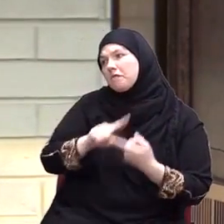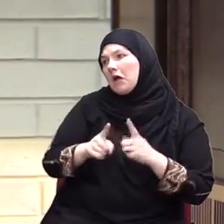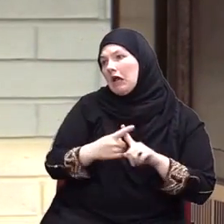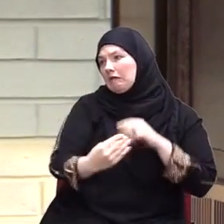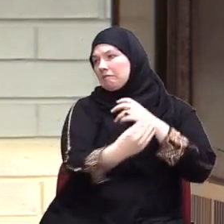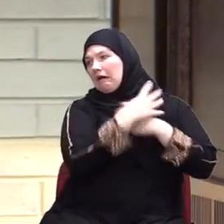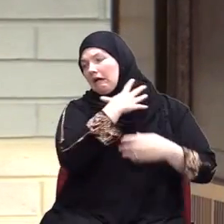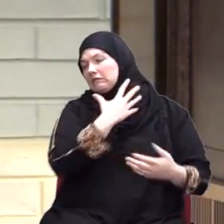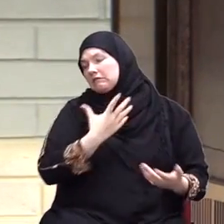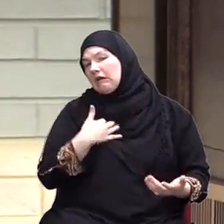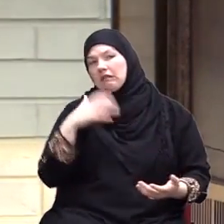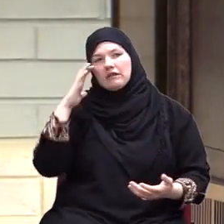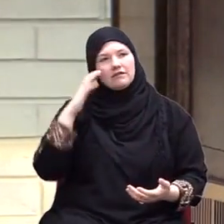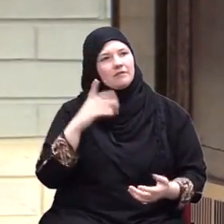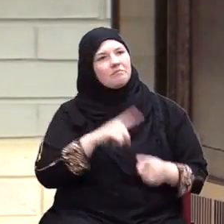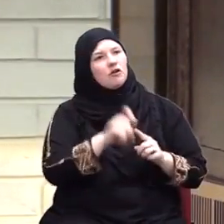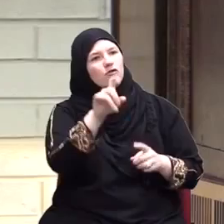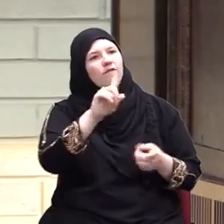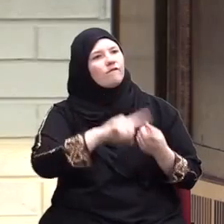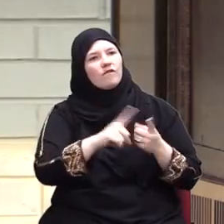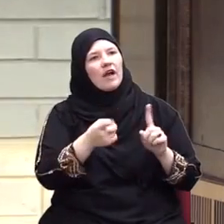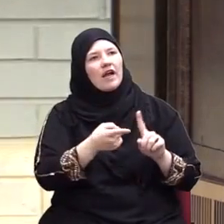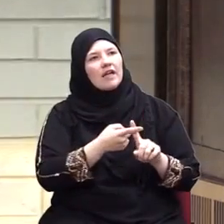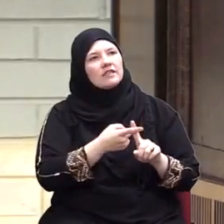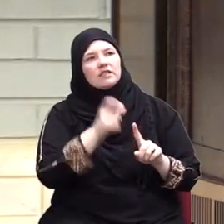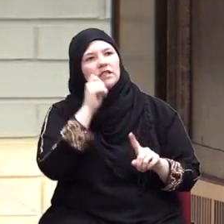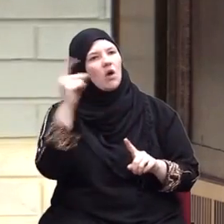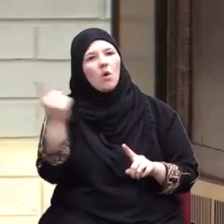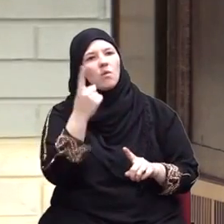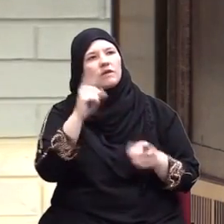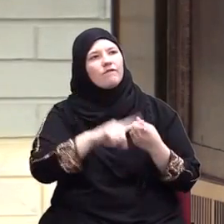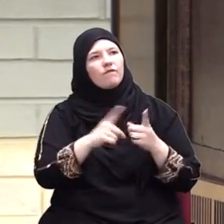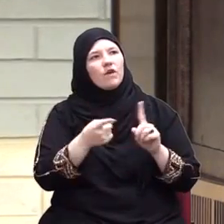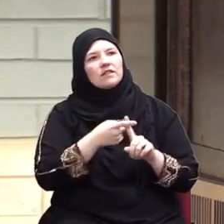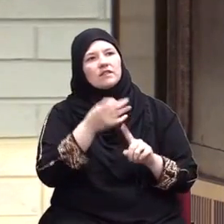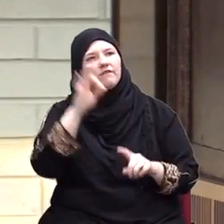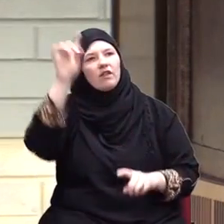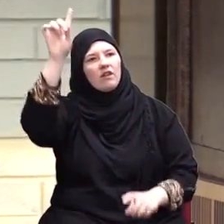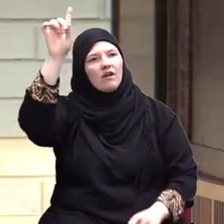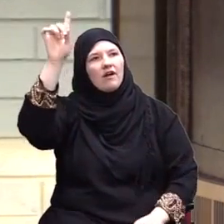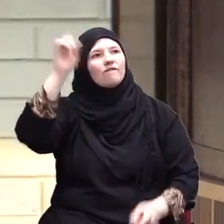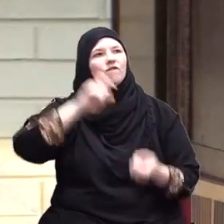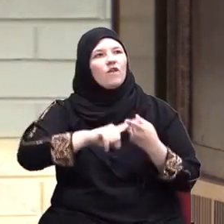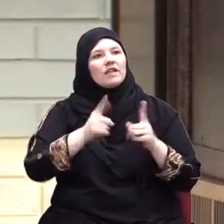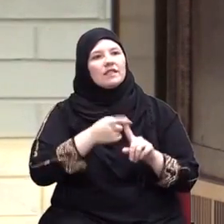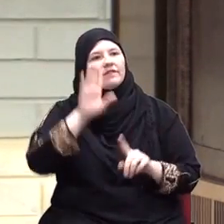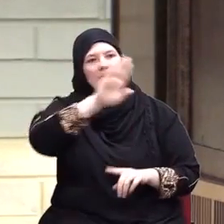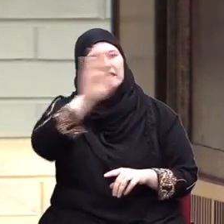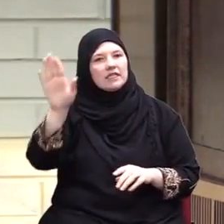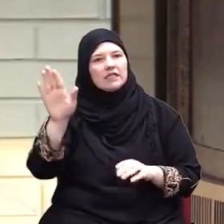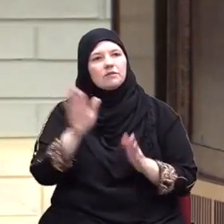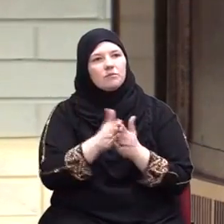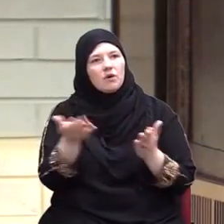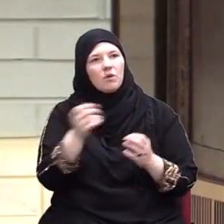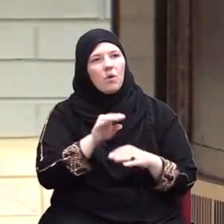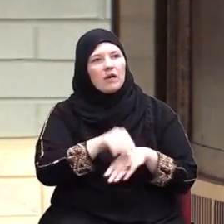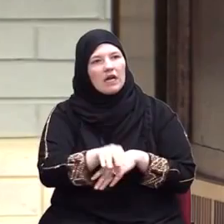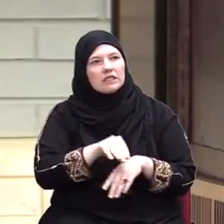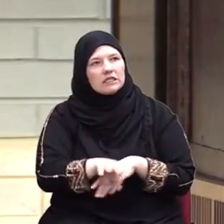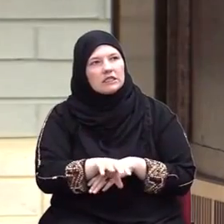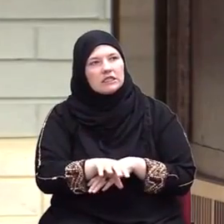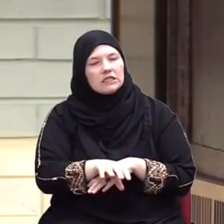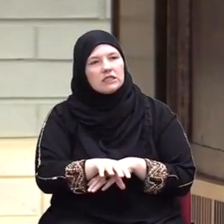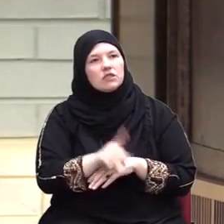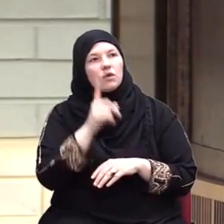friends. But your friends are not friends of Allah subhanahu wa ta'ala. They are not friends of his book and his